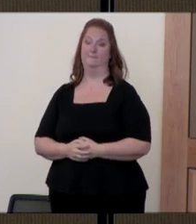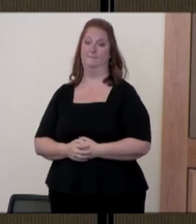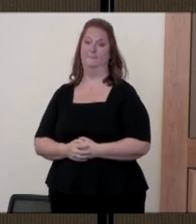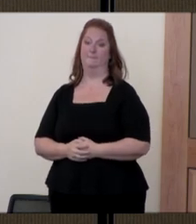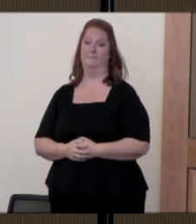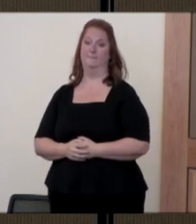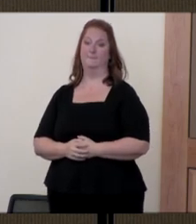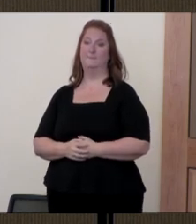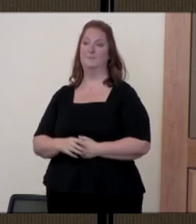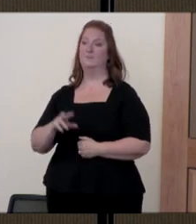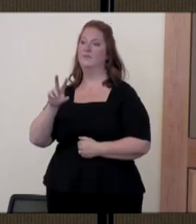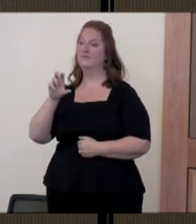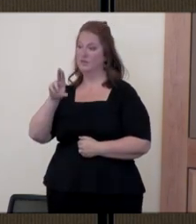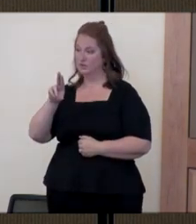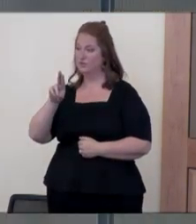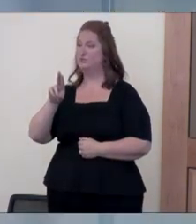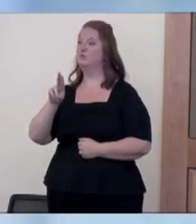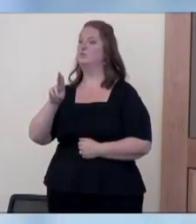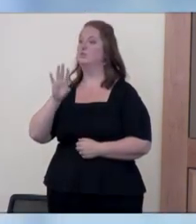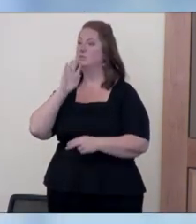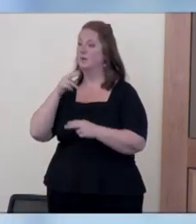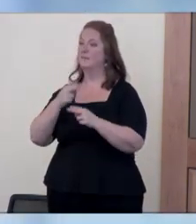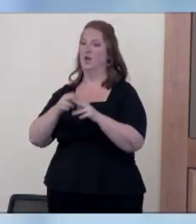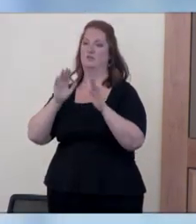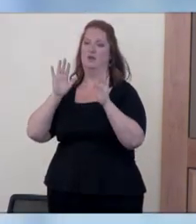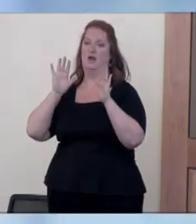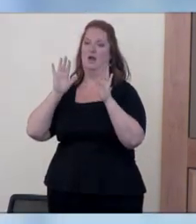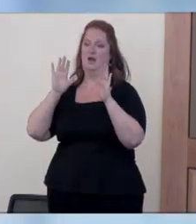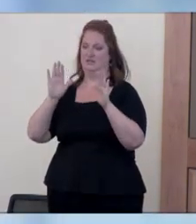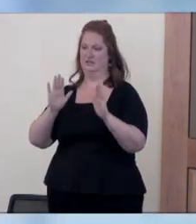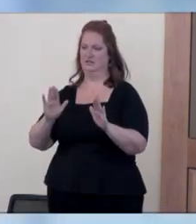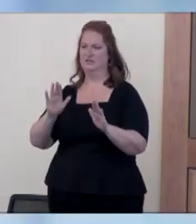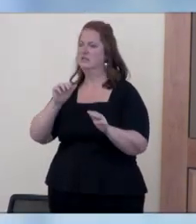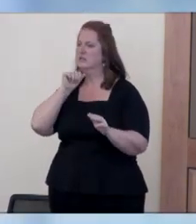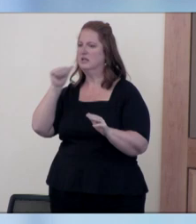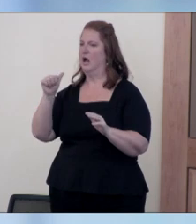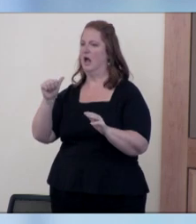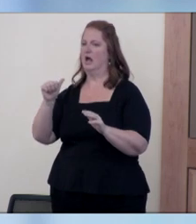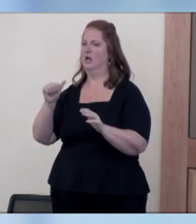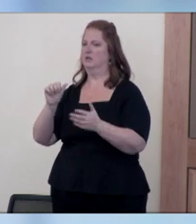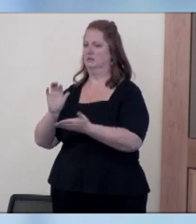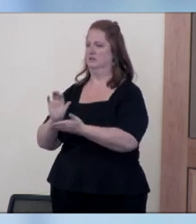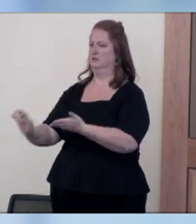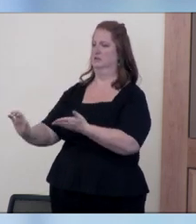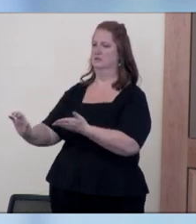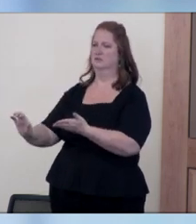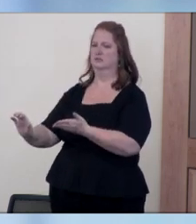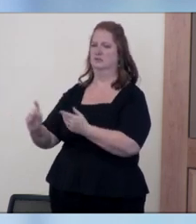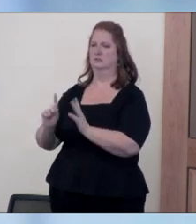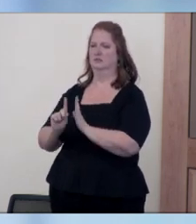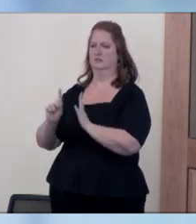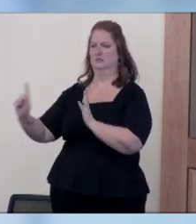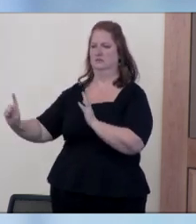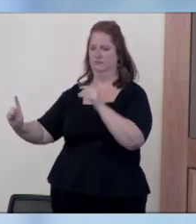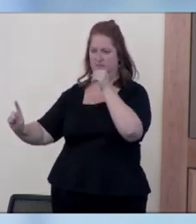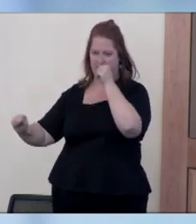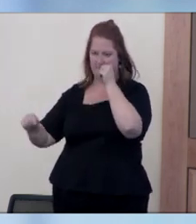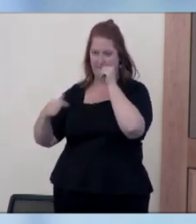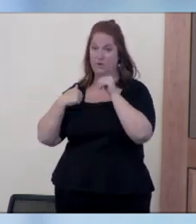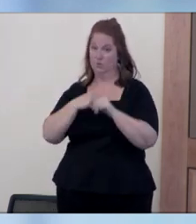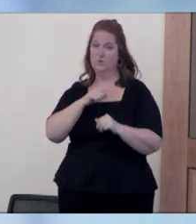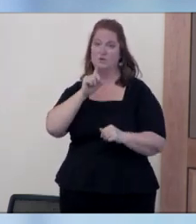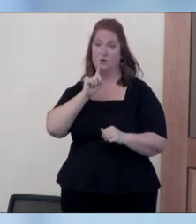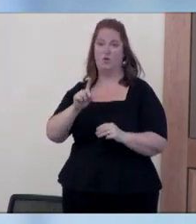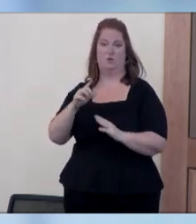VCU is about excellence. It's not about exclusion. We are elite, and we will continue